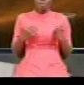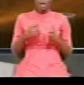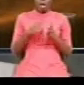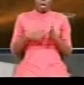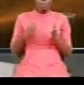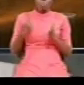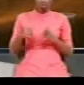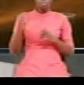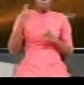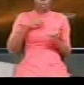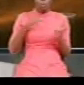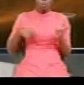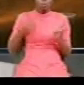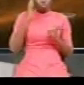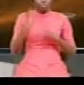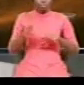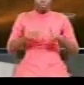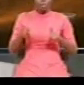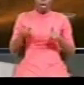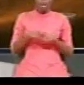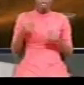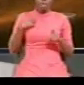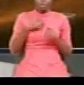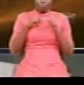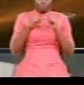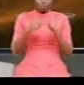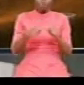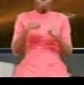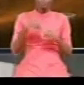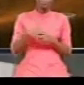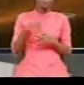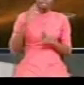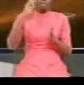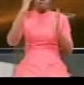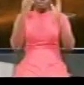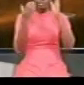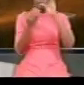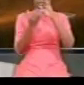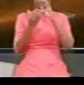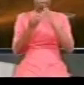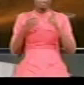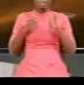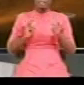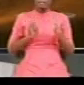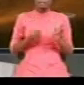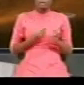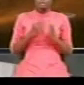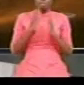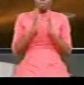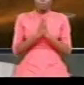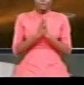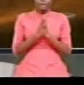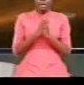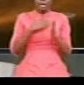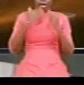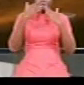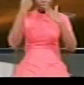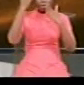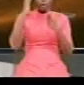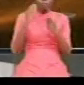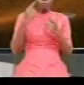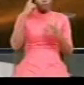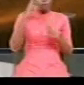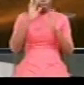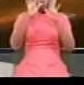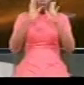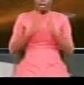the Lord will still do as we continue in His presence. Let's rejoice for the wonderful benefit